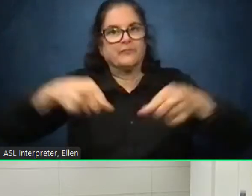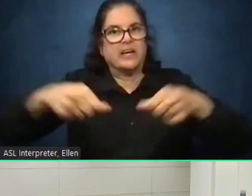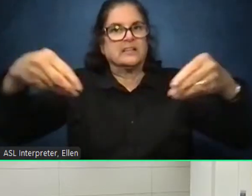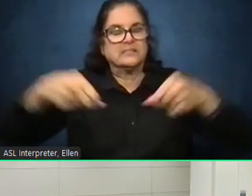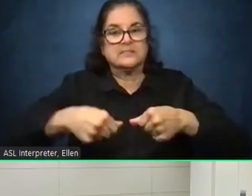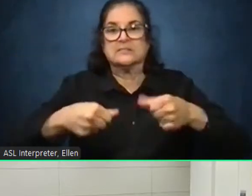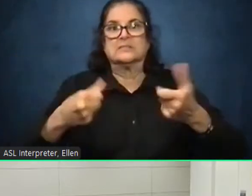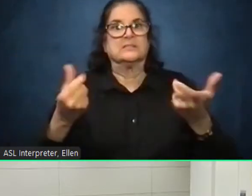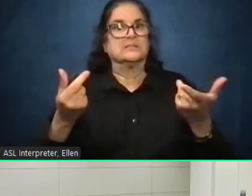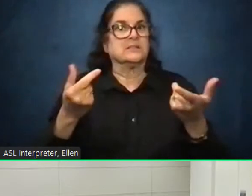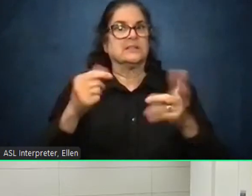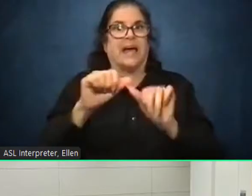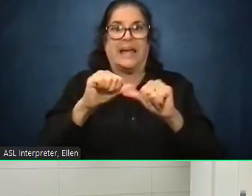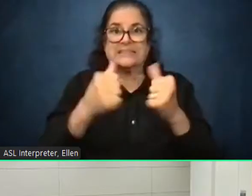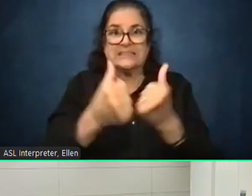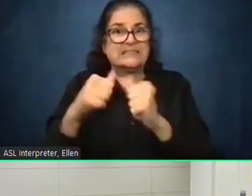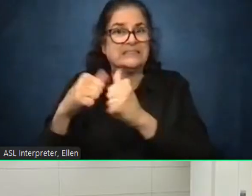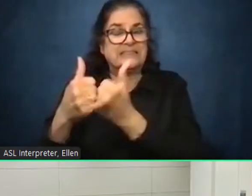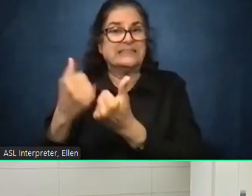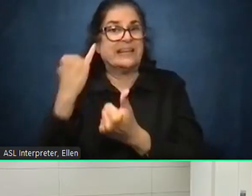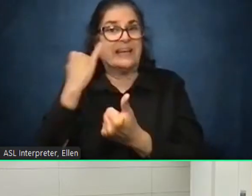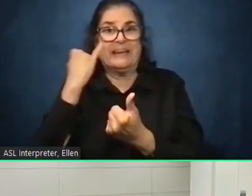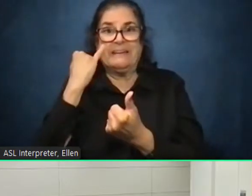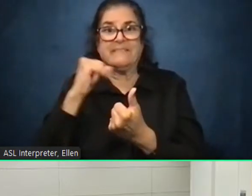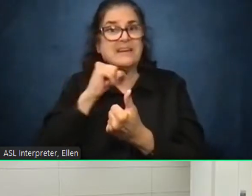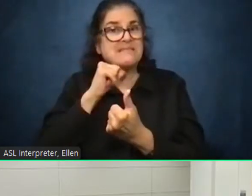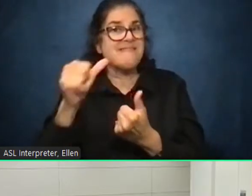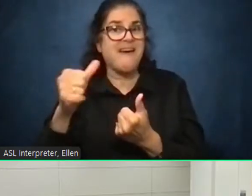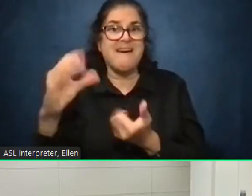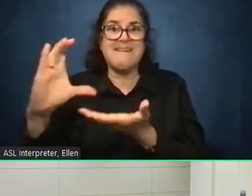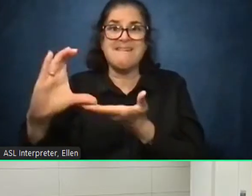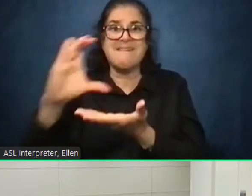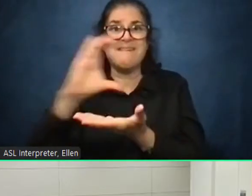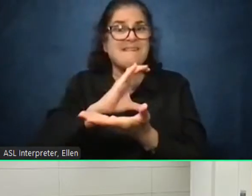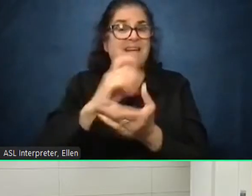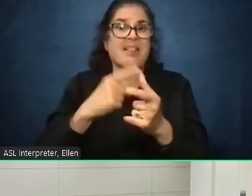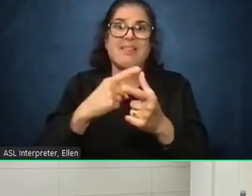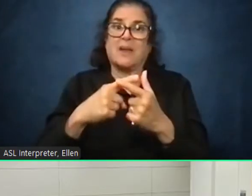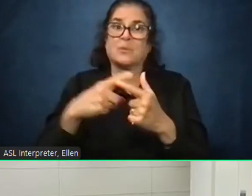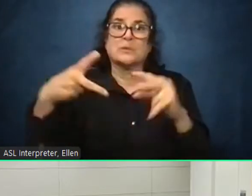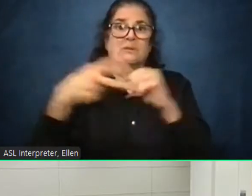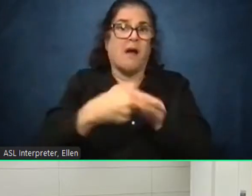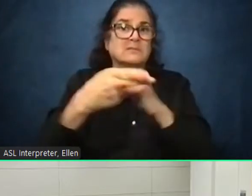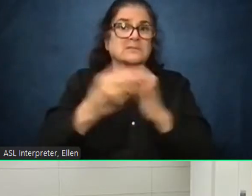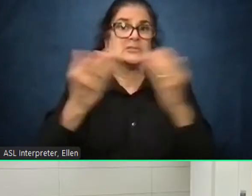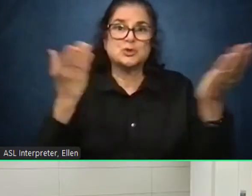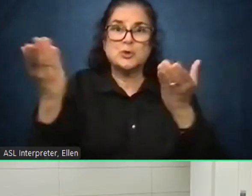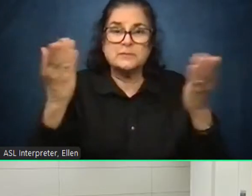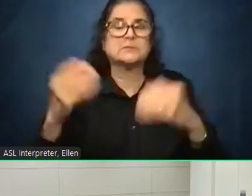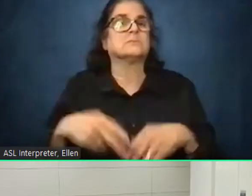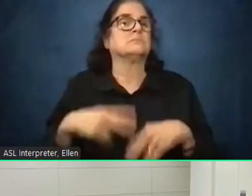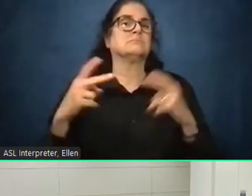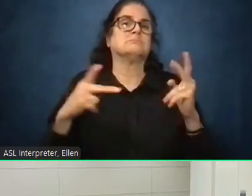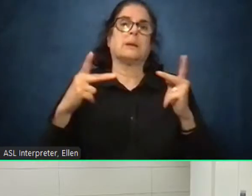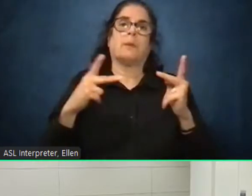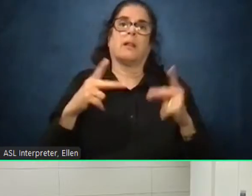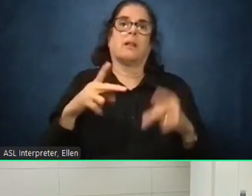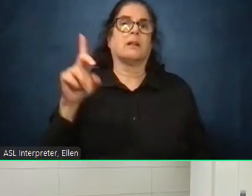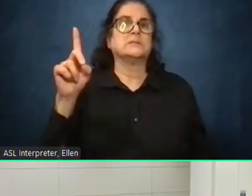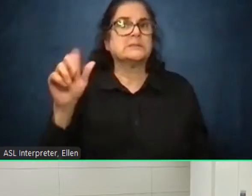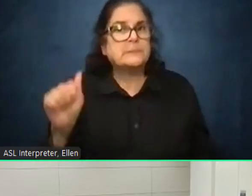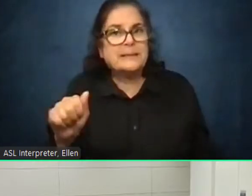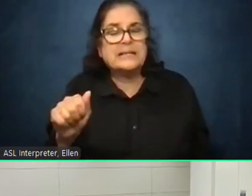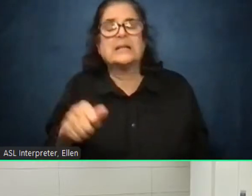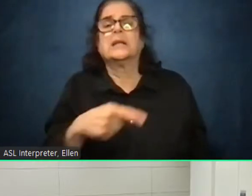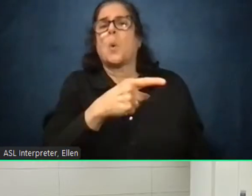there will have to be really significant service cuts, which obviously will disproportionately affect people with disabilities who disproportionately take transit.